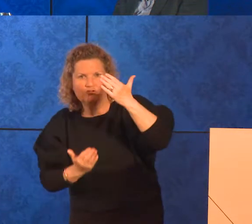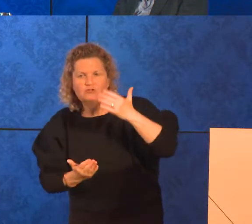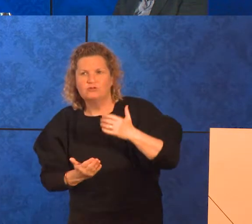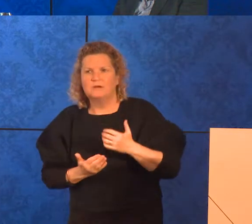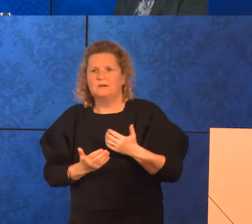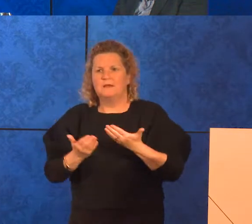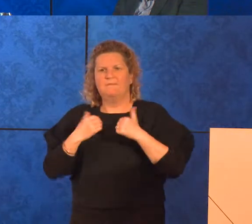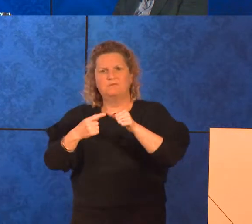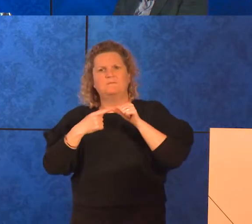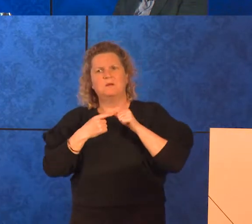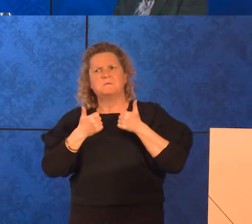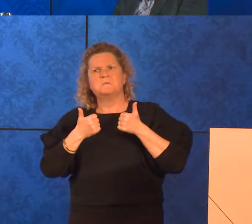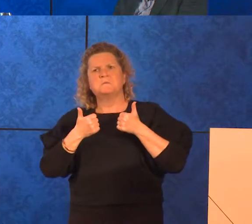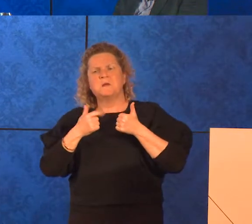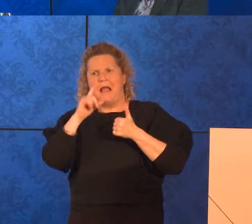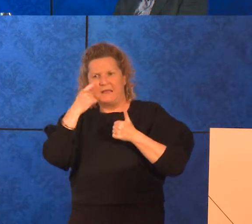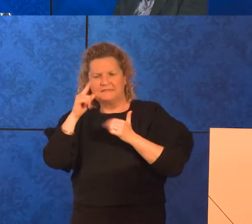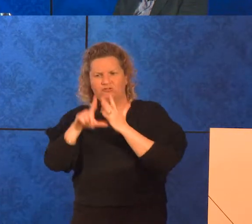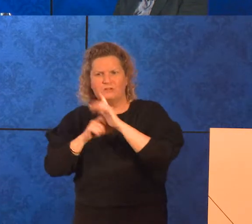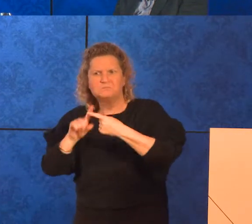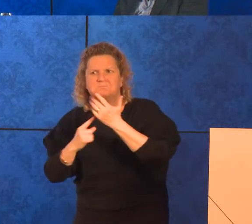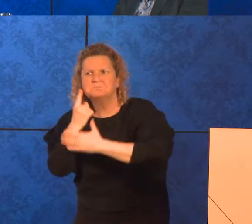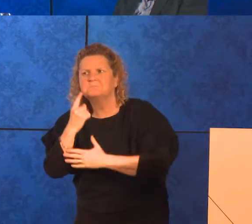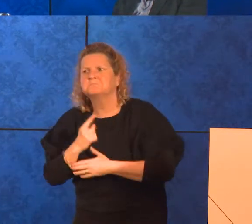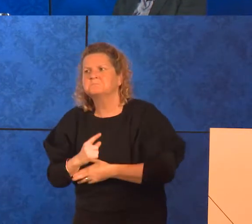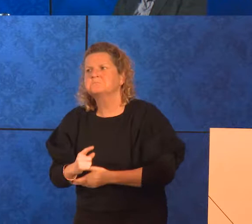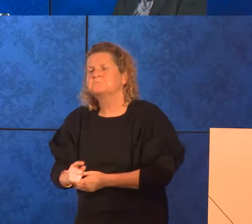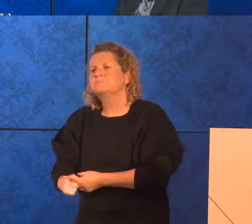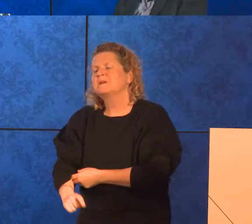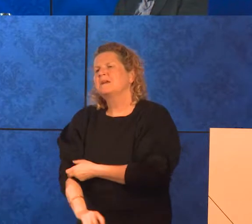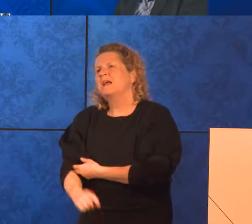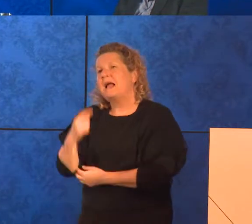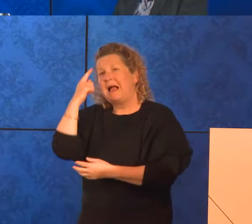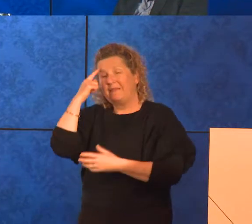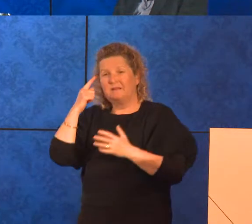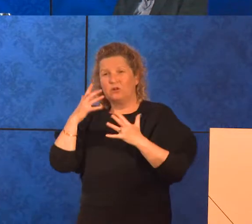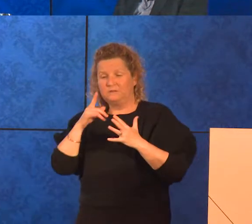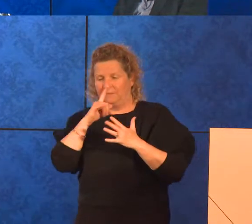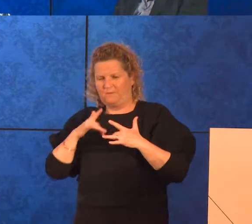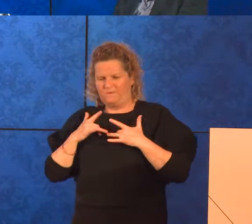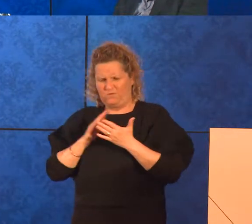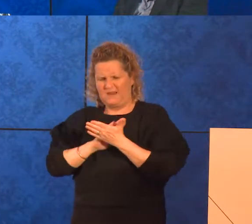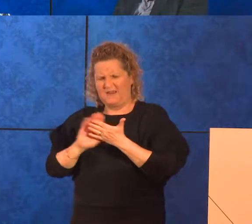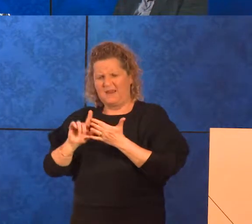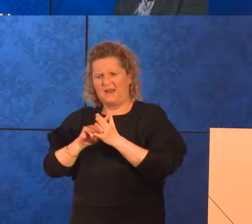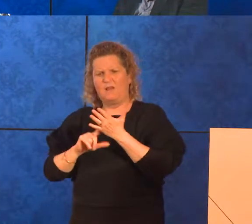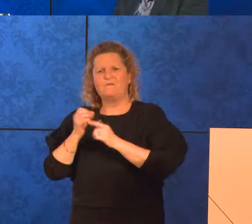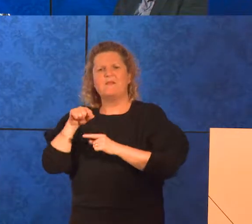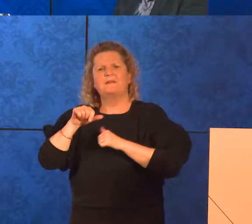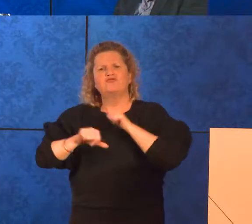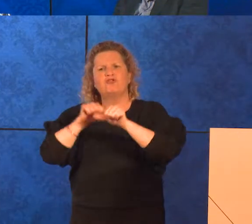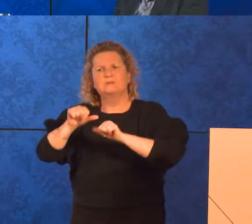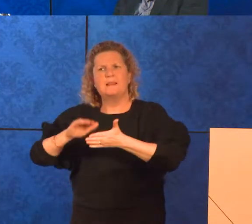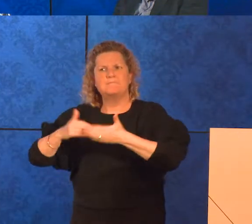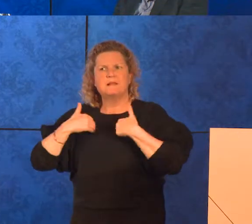response, or they received justice. So, and I think a lot of people found that very healing, which I did myself. I found that really